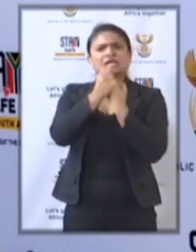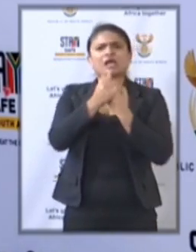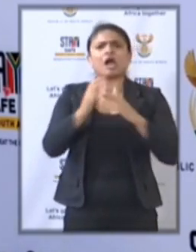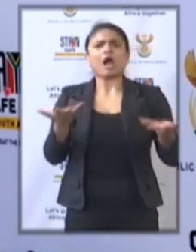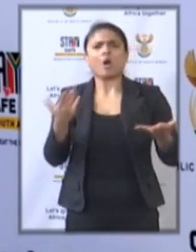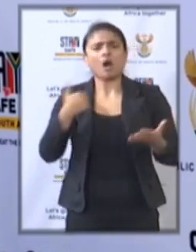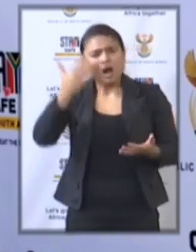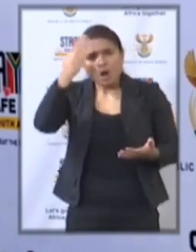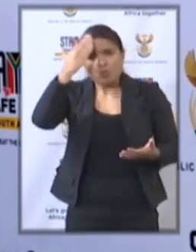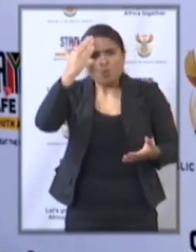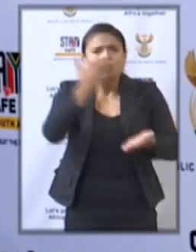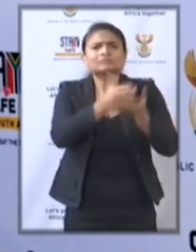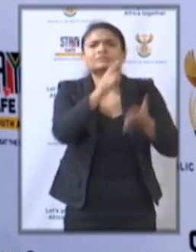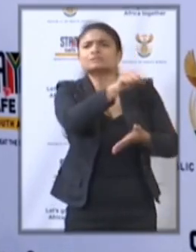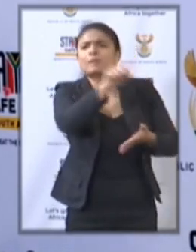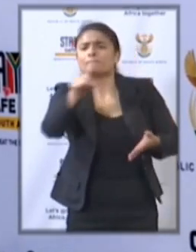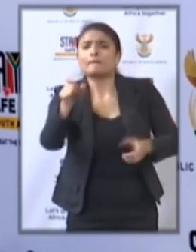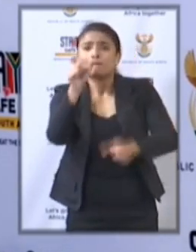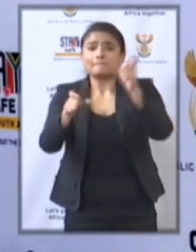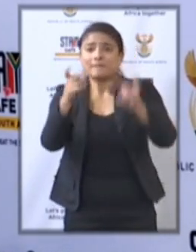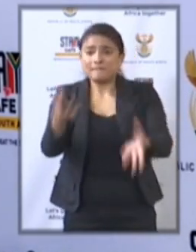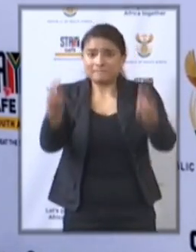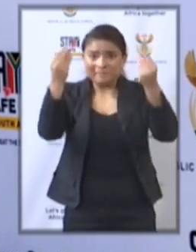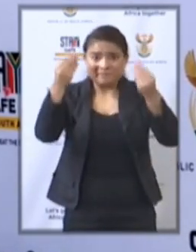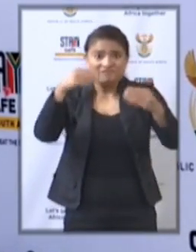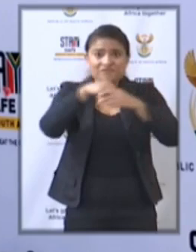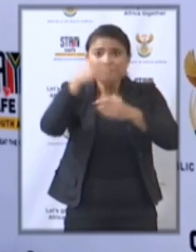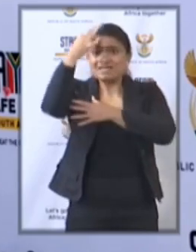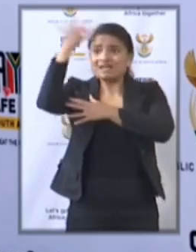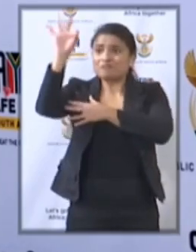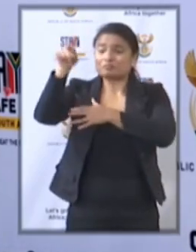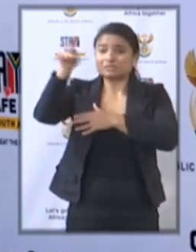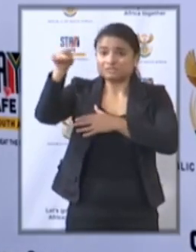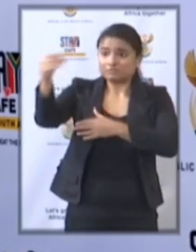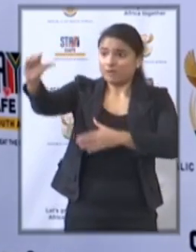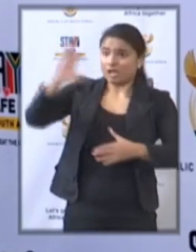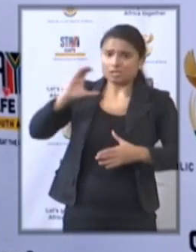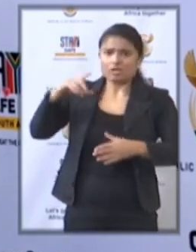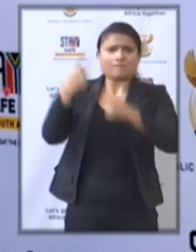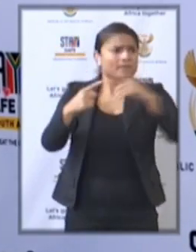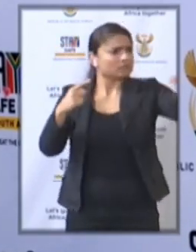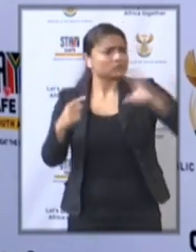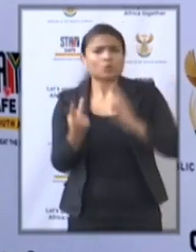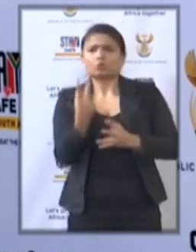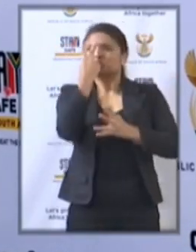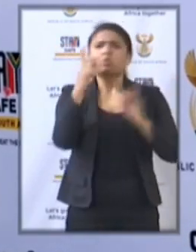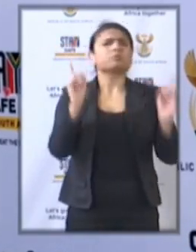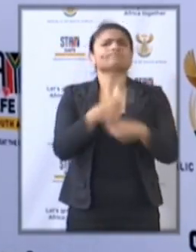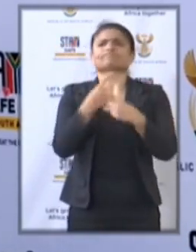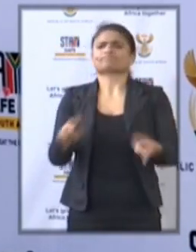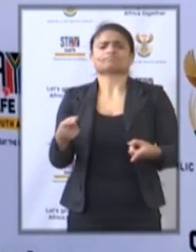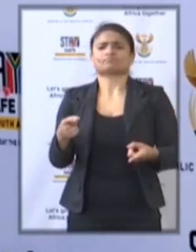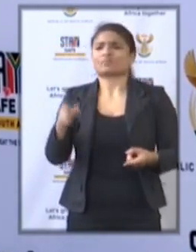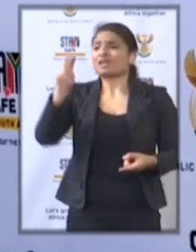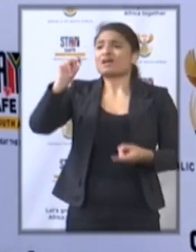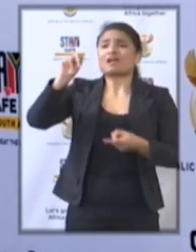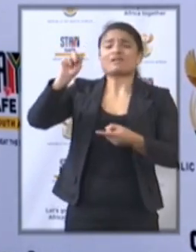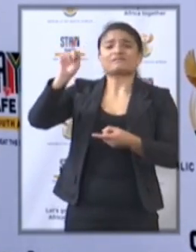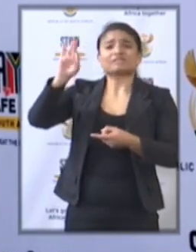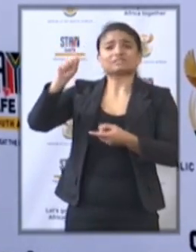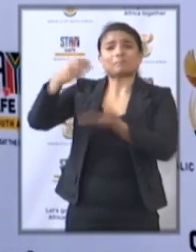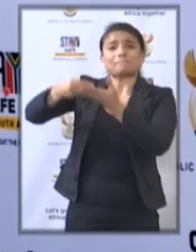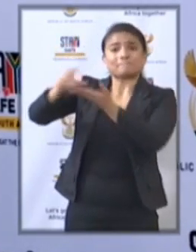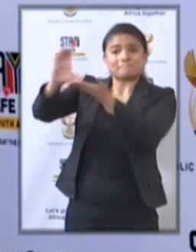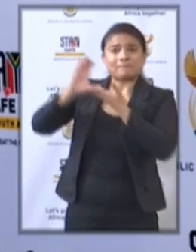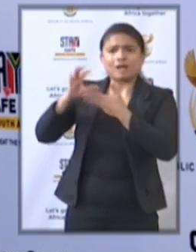uxhaso kwahulumeni akusafanele abuye alithole kwenye indawo. Nabaka-NSFAS siyezwa abanye babo bebetholakala. U-applyela u-350